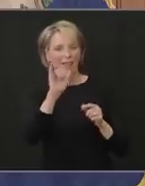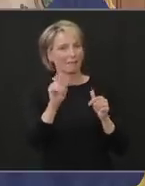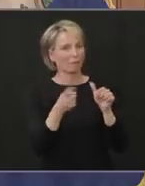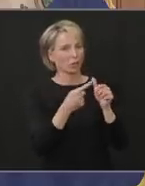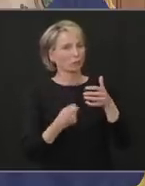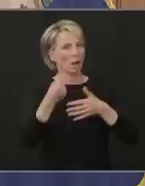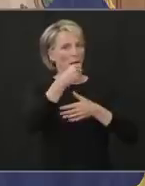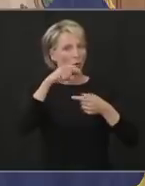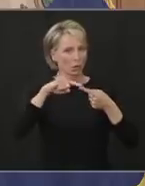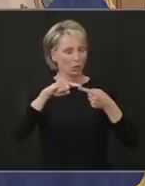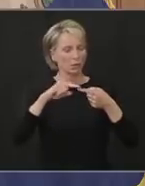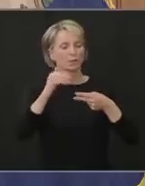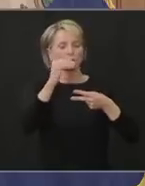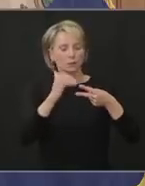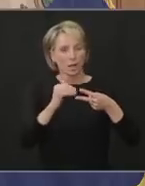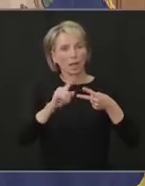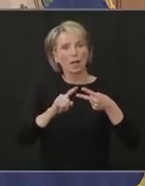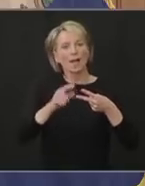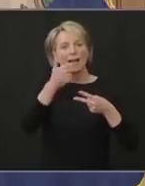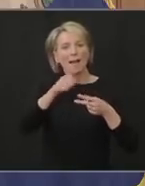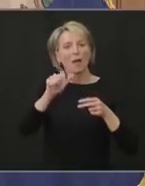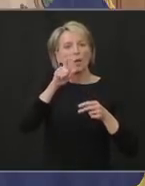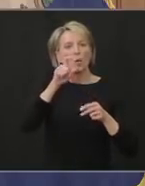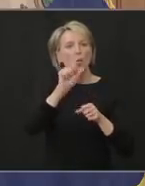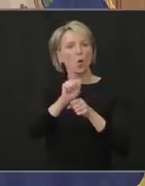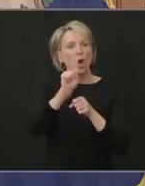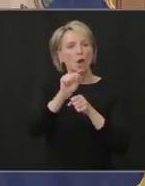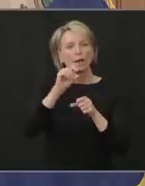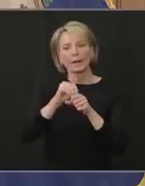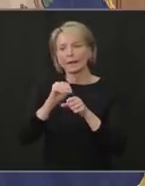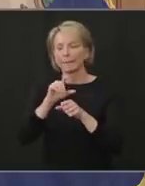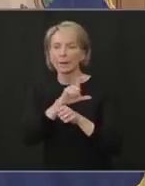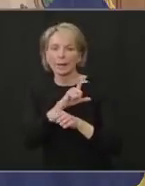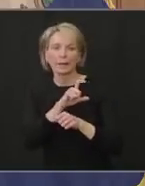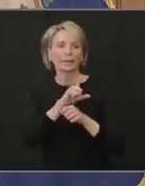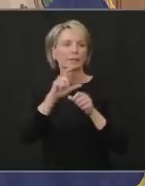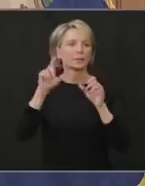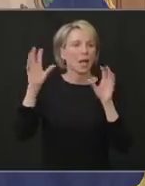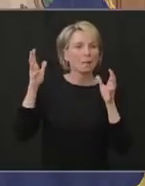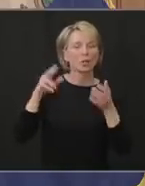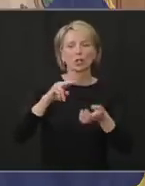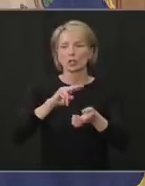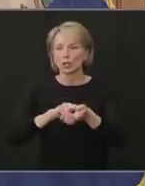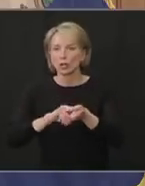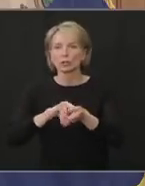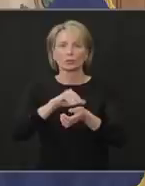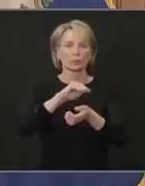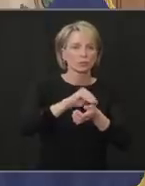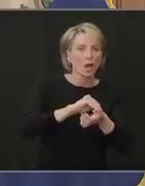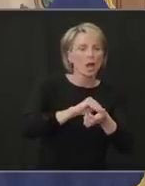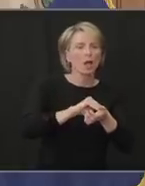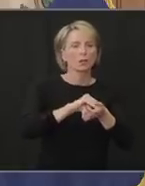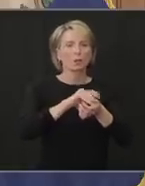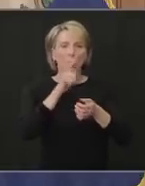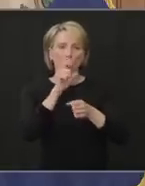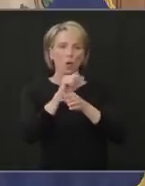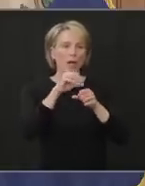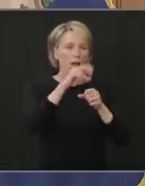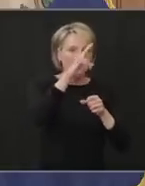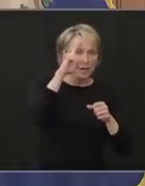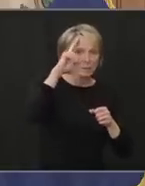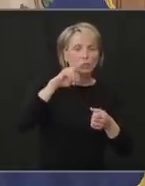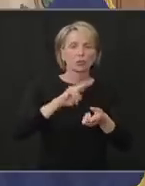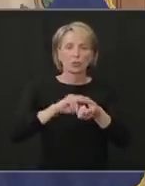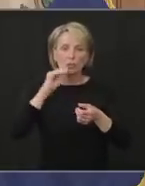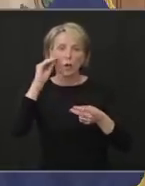frontline public safety workers and public health workers to make sure the nurses and doctors at the hospital and nursing homes are